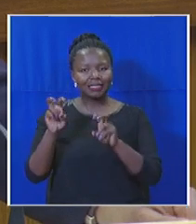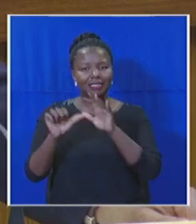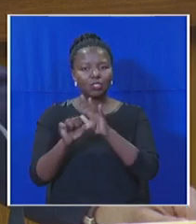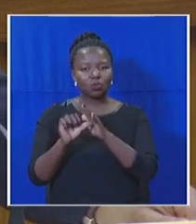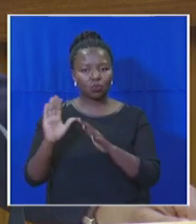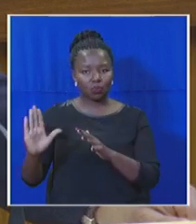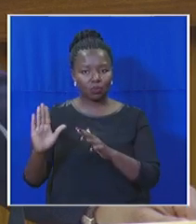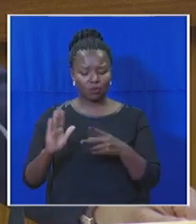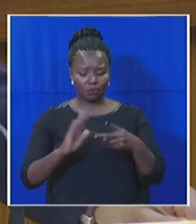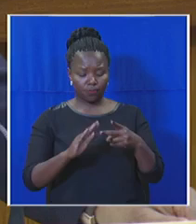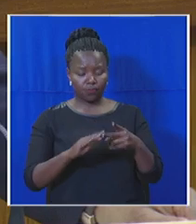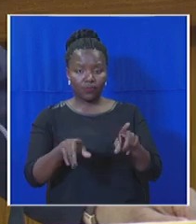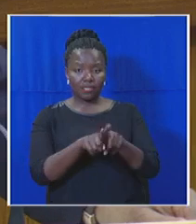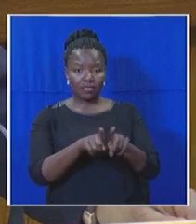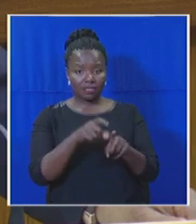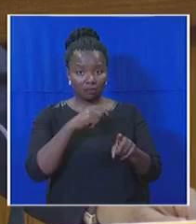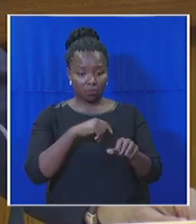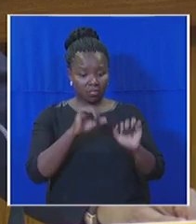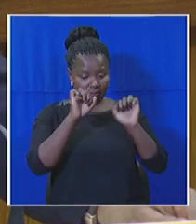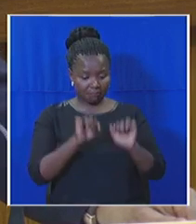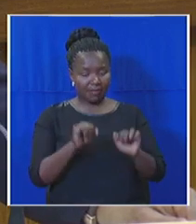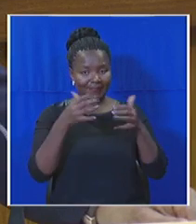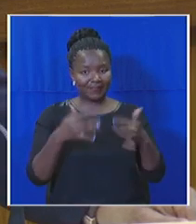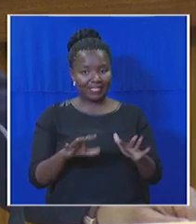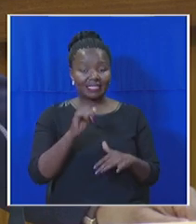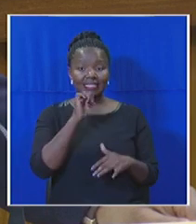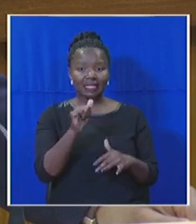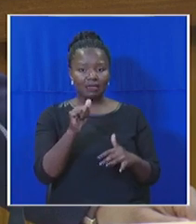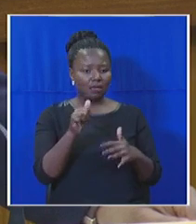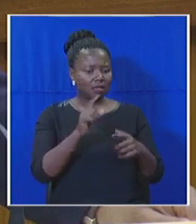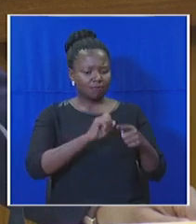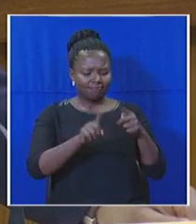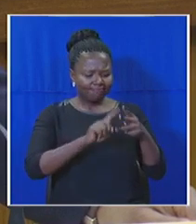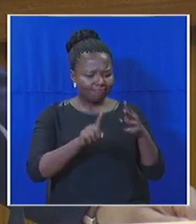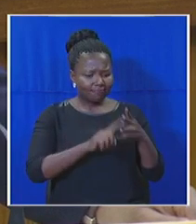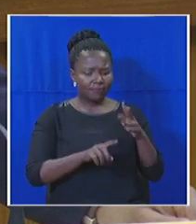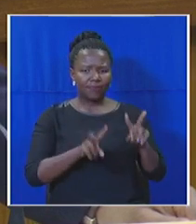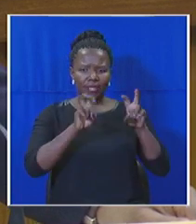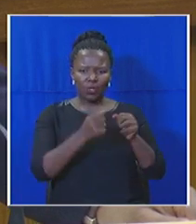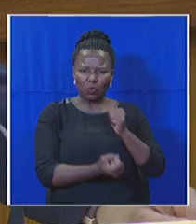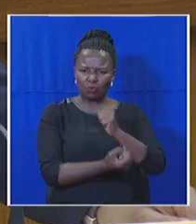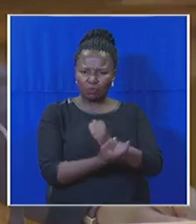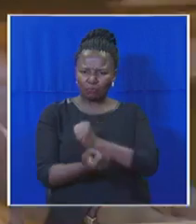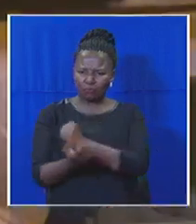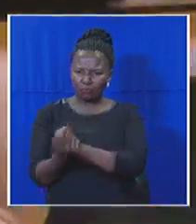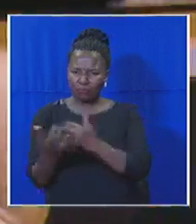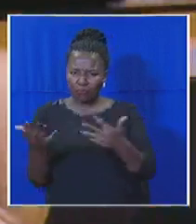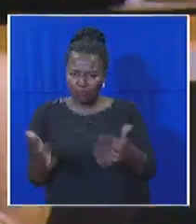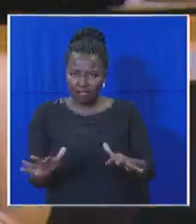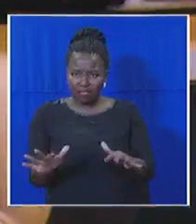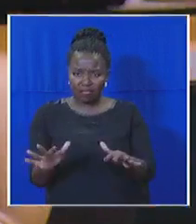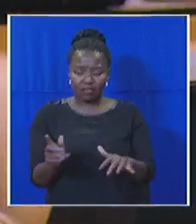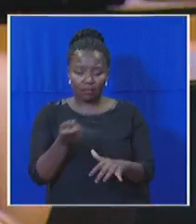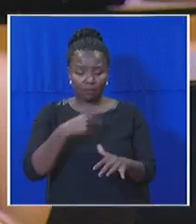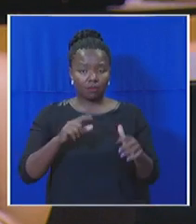And then agreed that all other matters raised in the meeting will be gone into by the